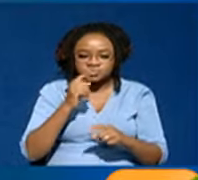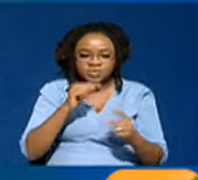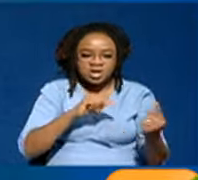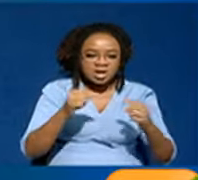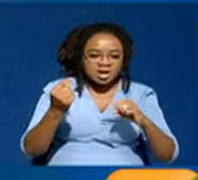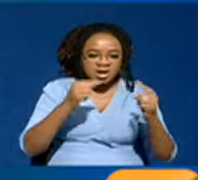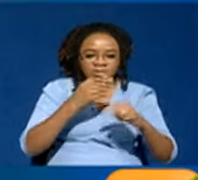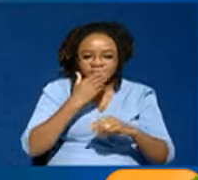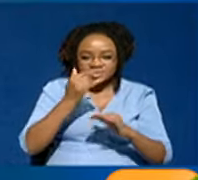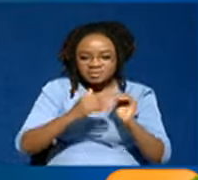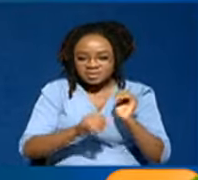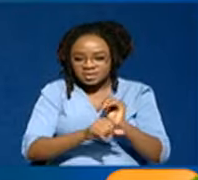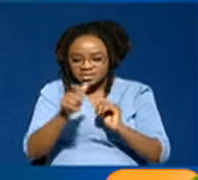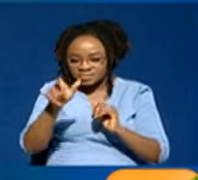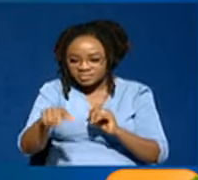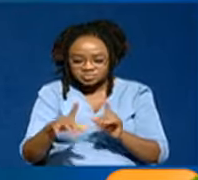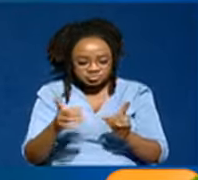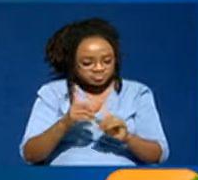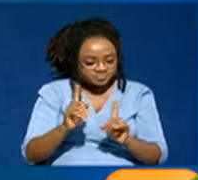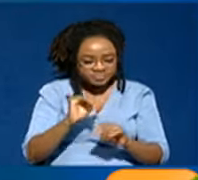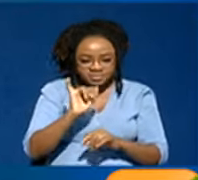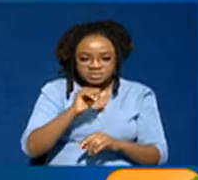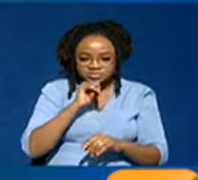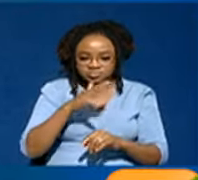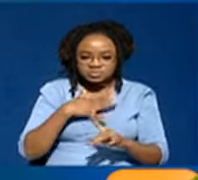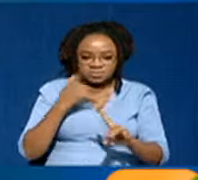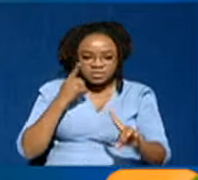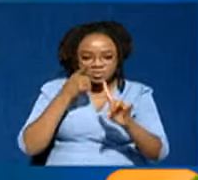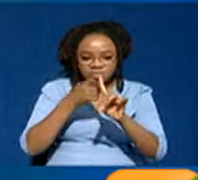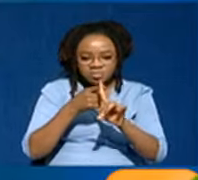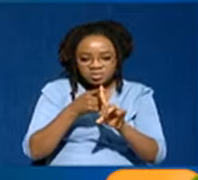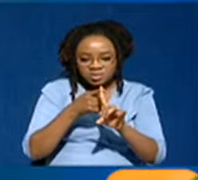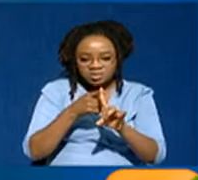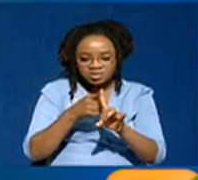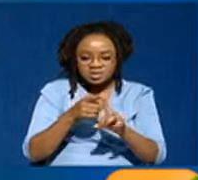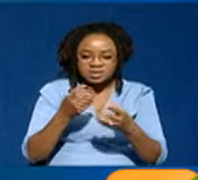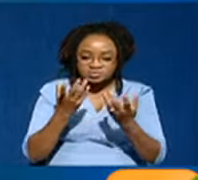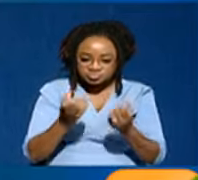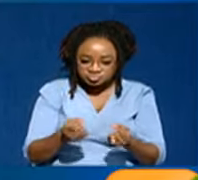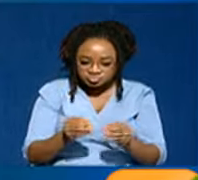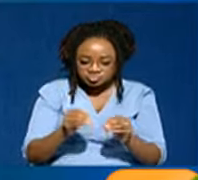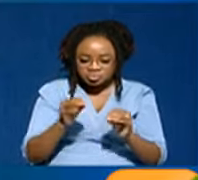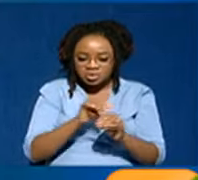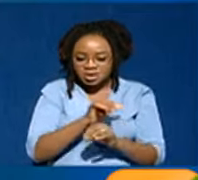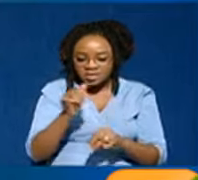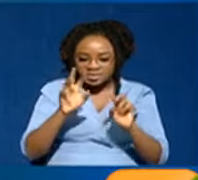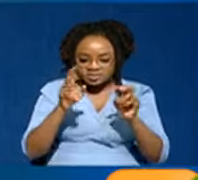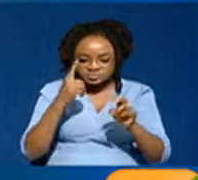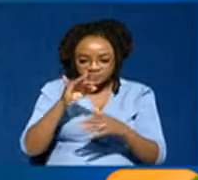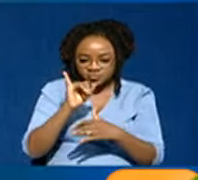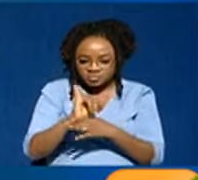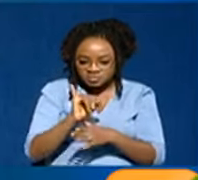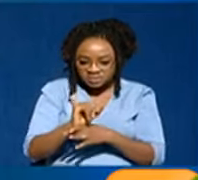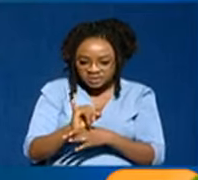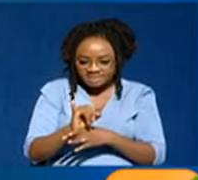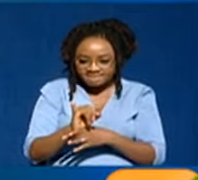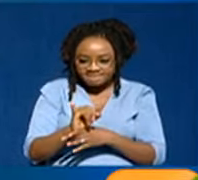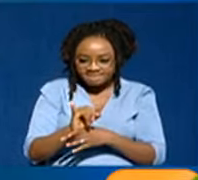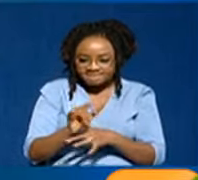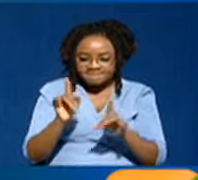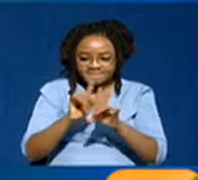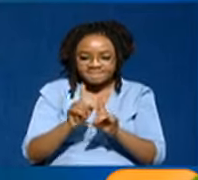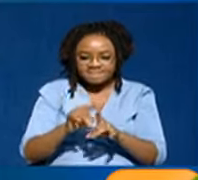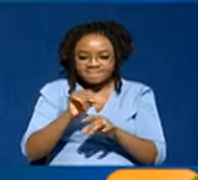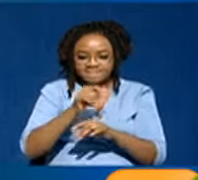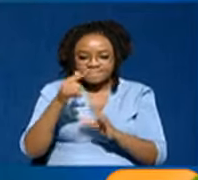or whatever. I don't think that is now something that we should pay attention to. Now, coming to the issue of interns, and in the context